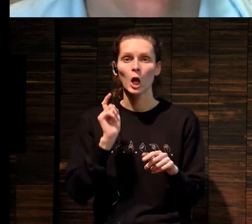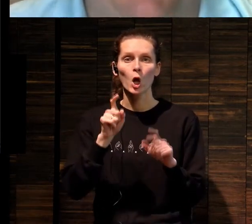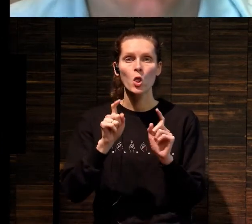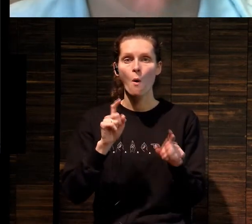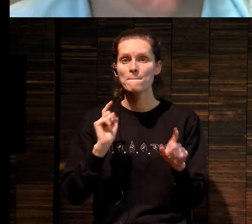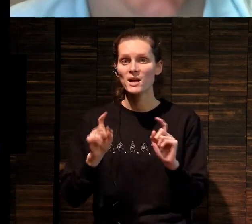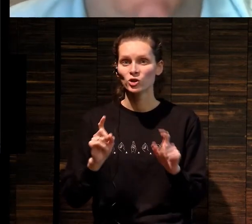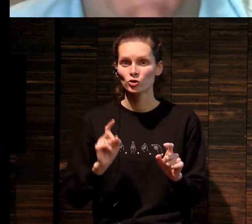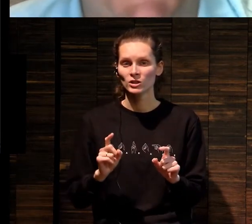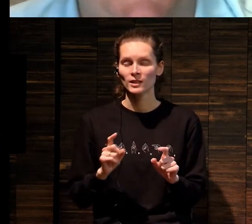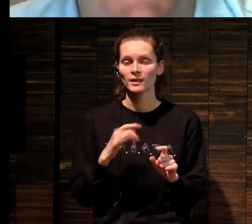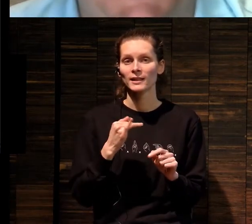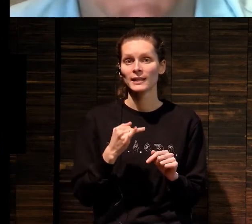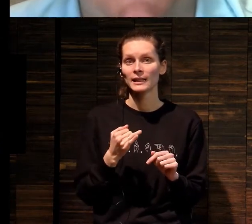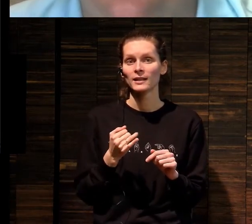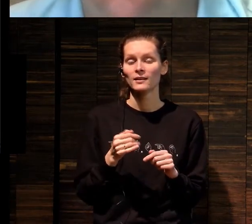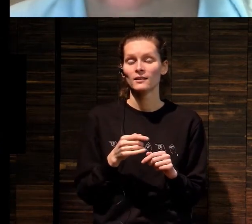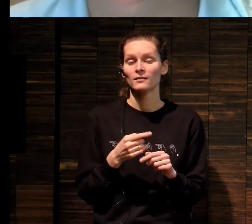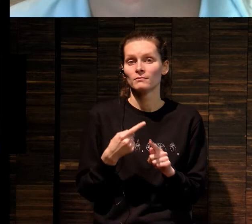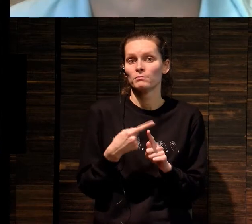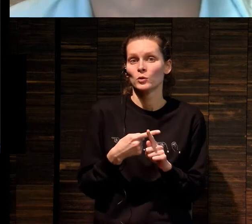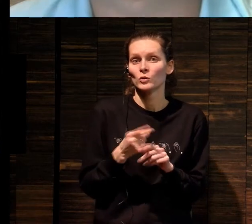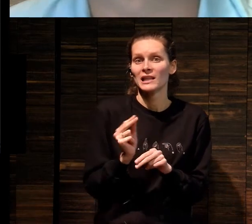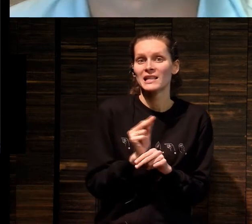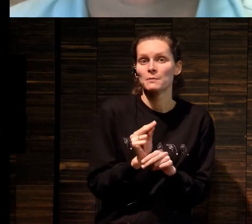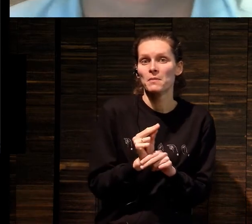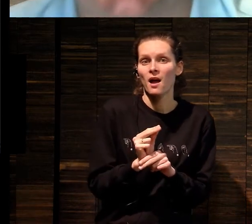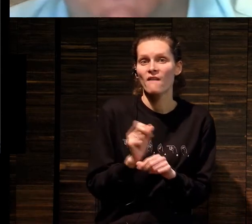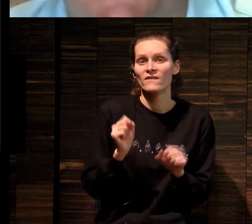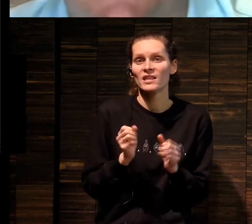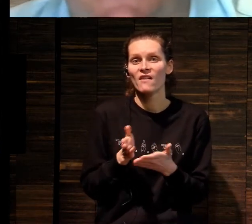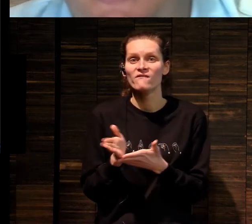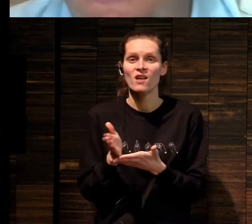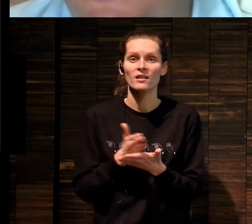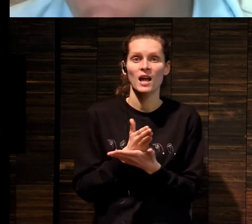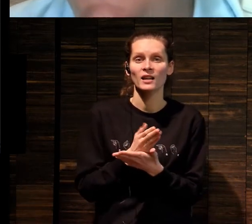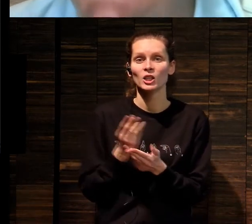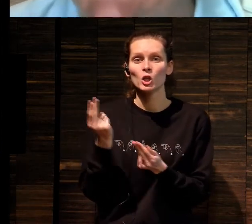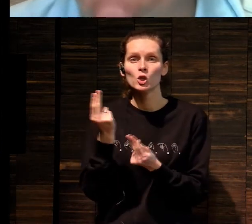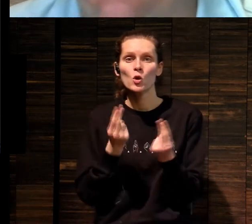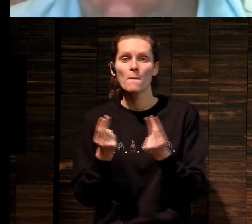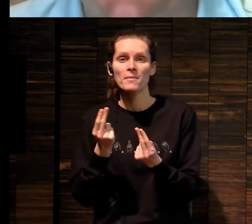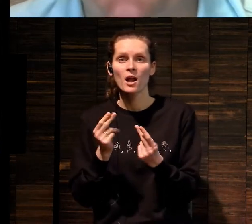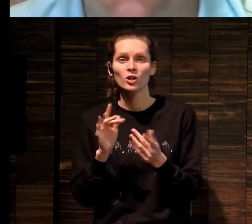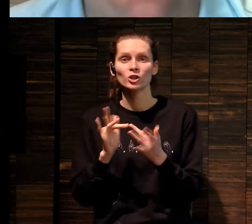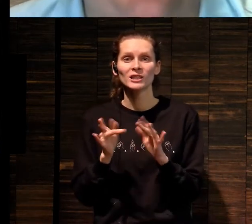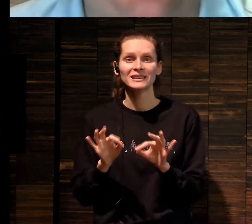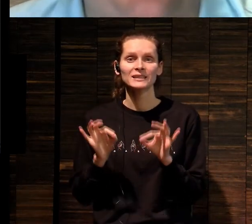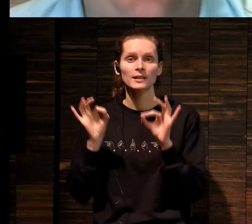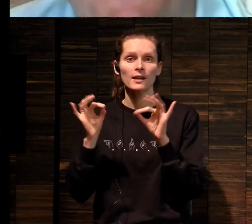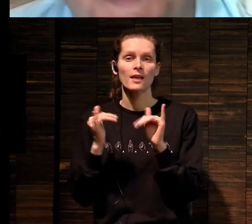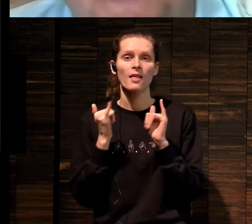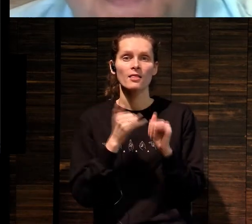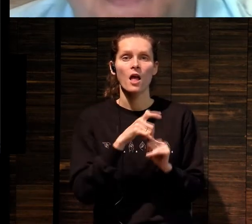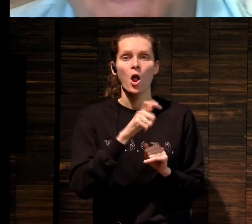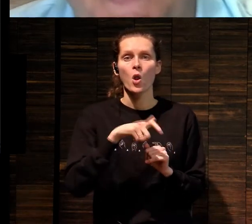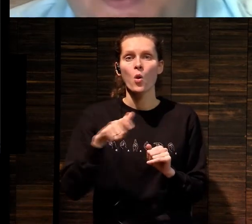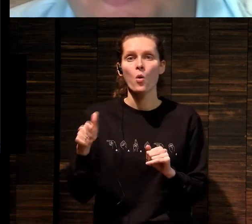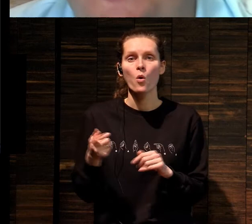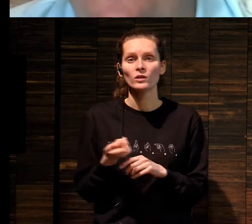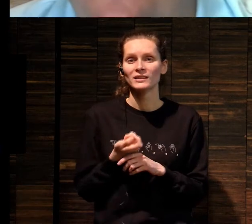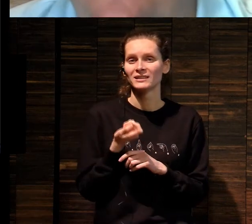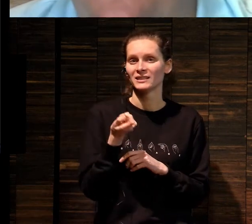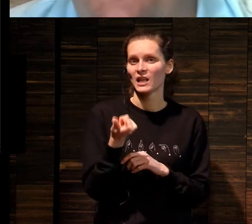with mild to moderate disabilities who want to change elements on screen. So for someone with more profound